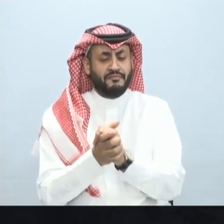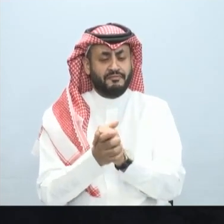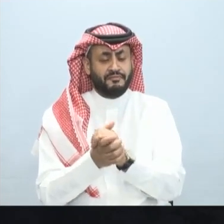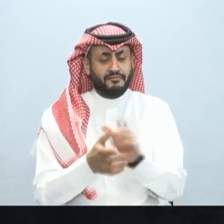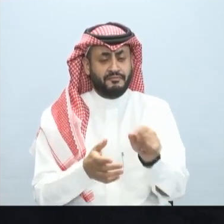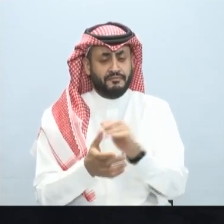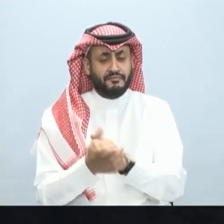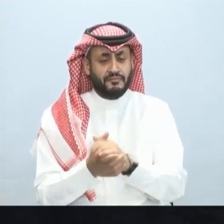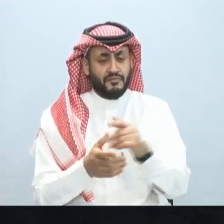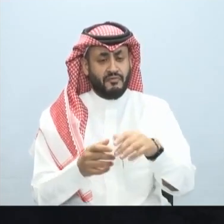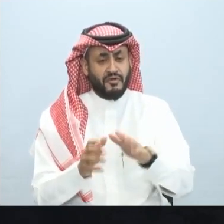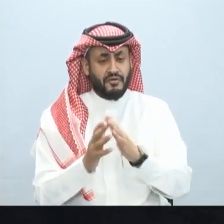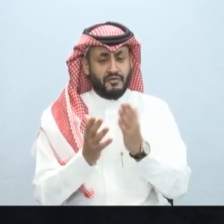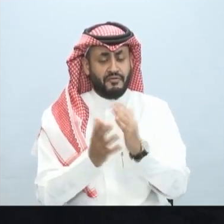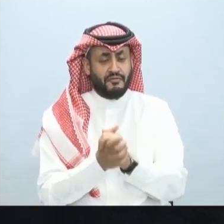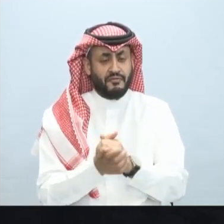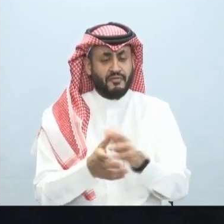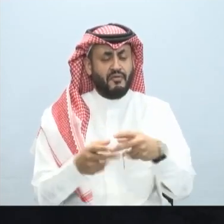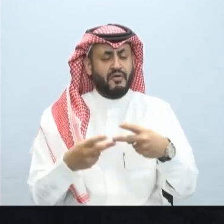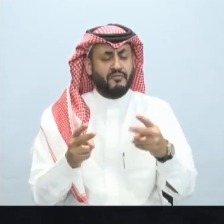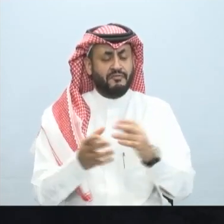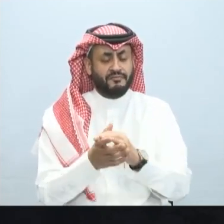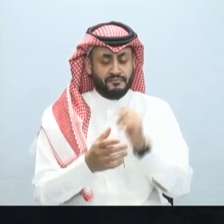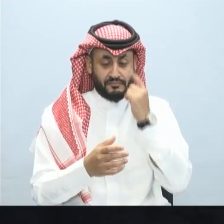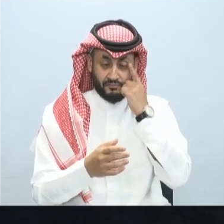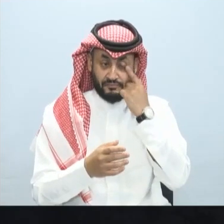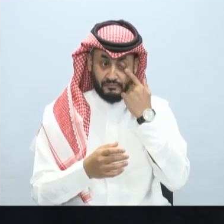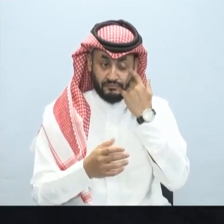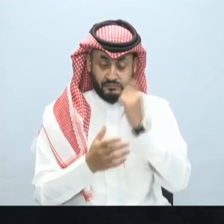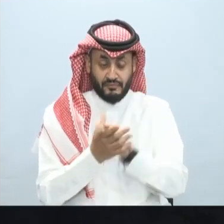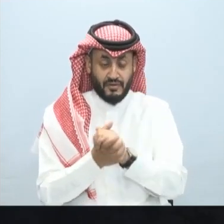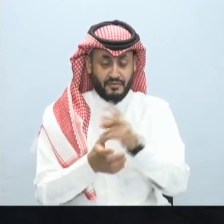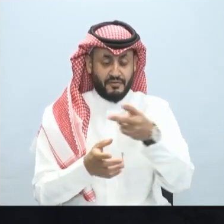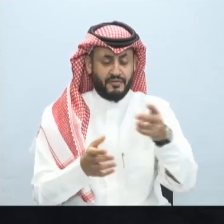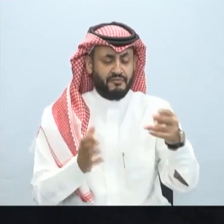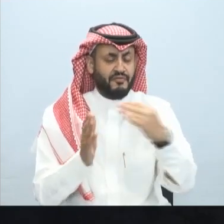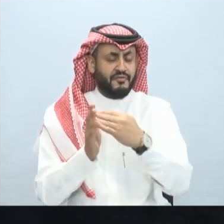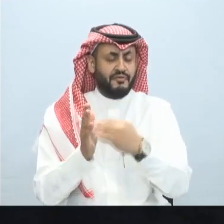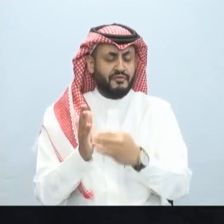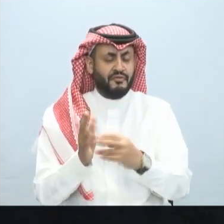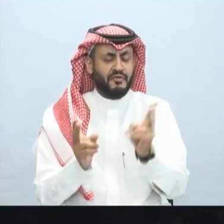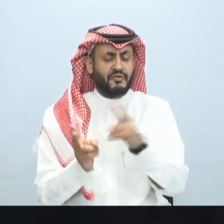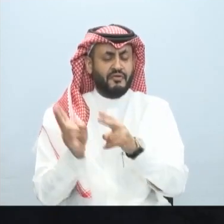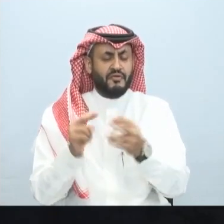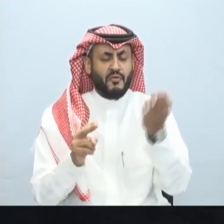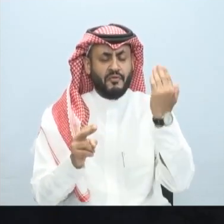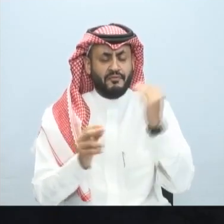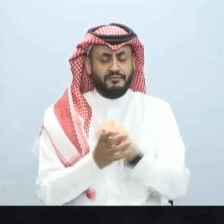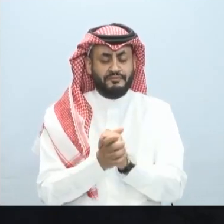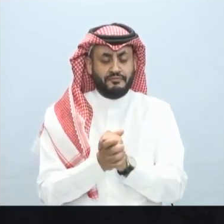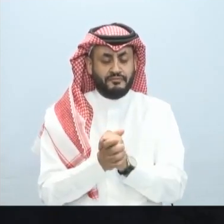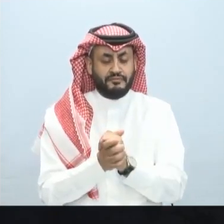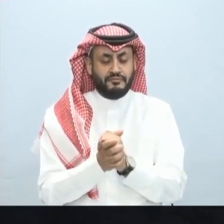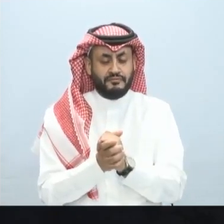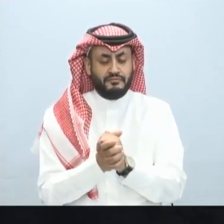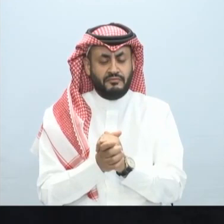like the news or contest or whatever. So these different types here, we do discuss them together. Now, let's